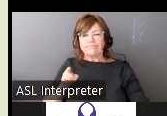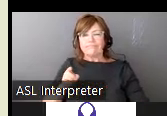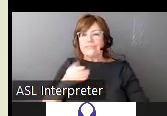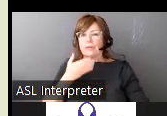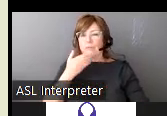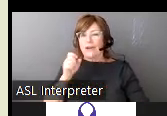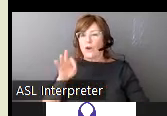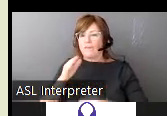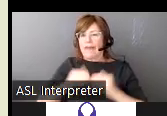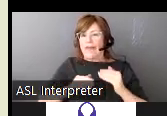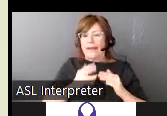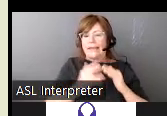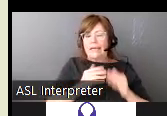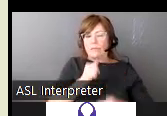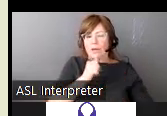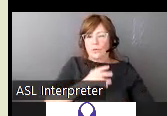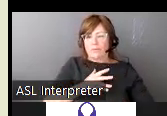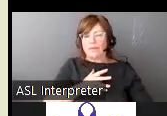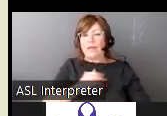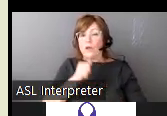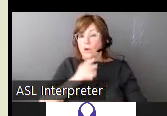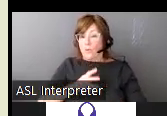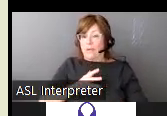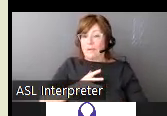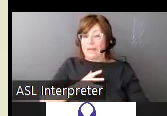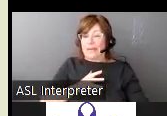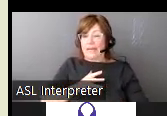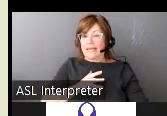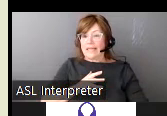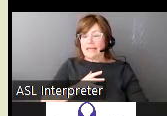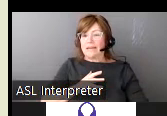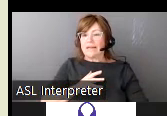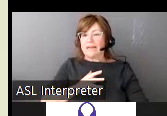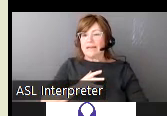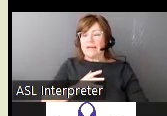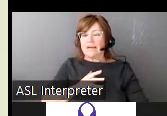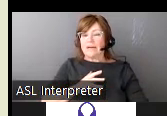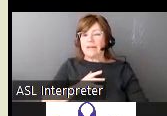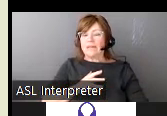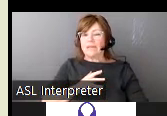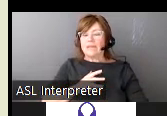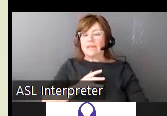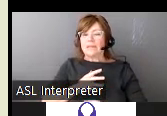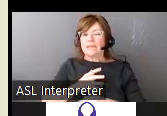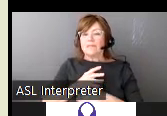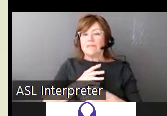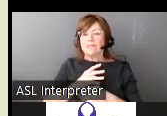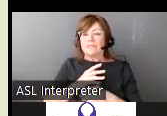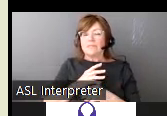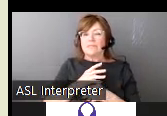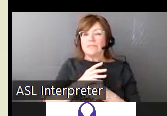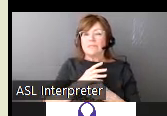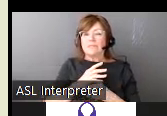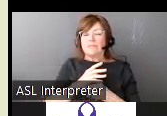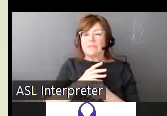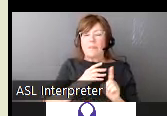women. Hence, older women are less likely to be financially independent vis-a-vis their male counterparts. Since financial